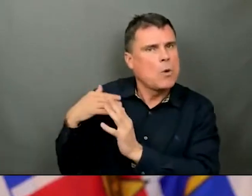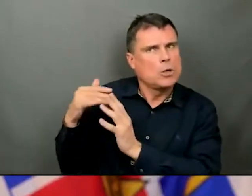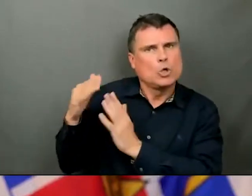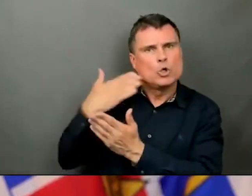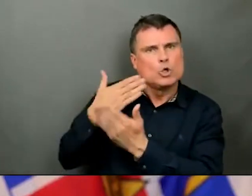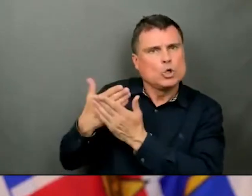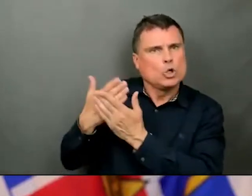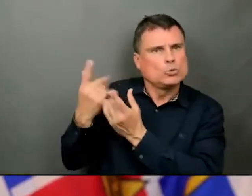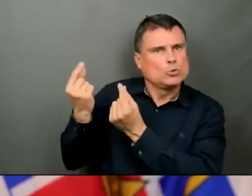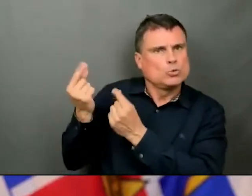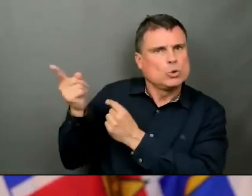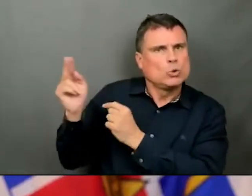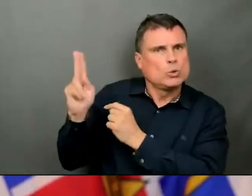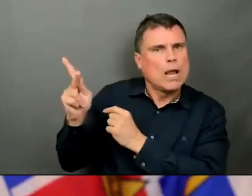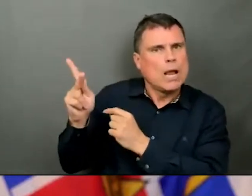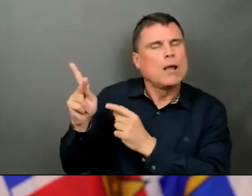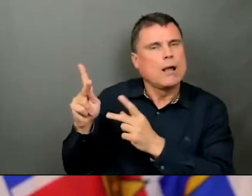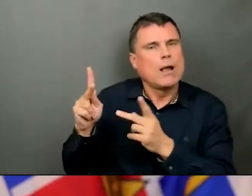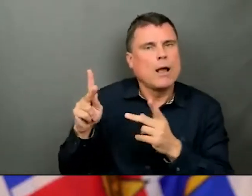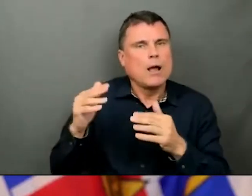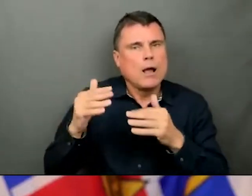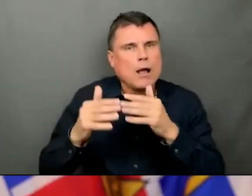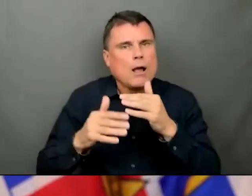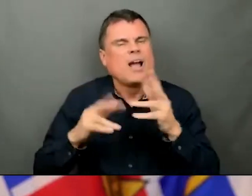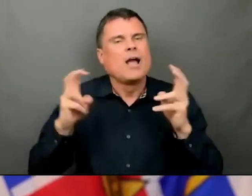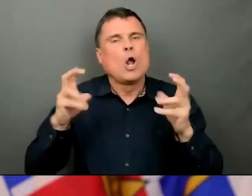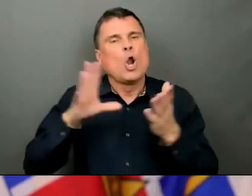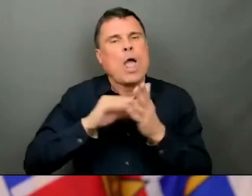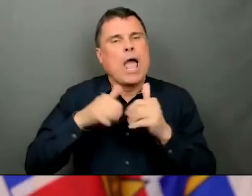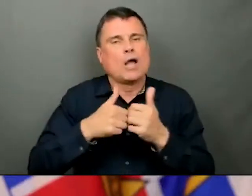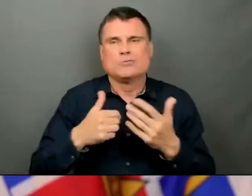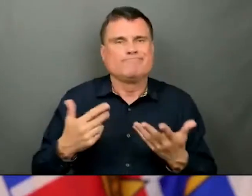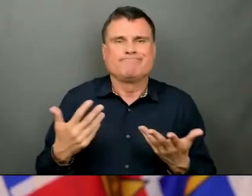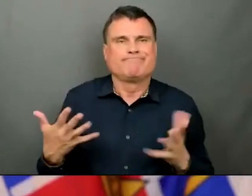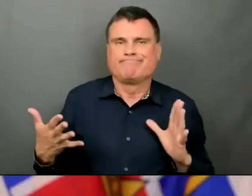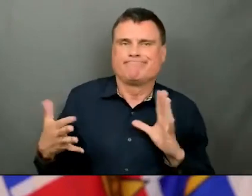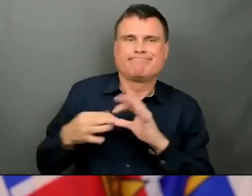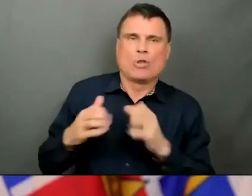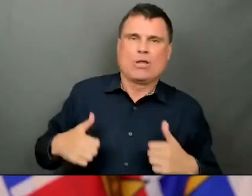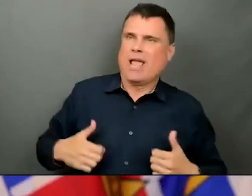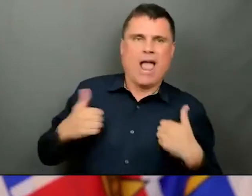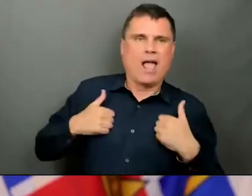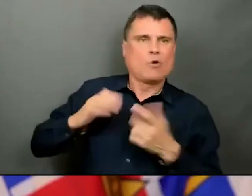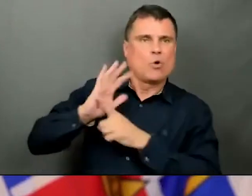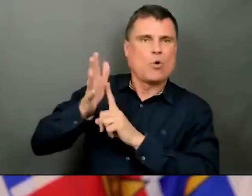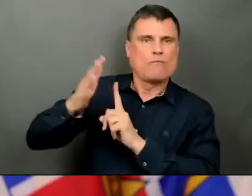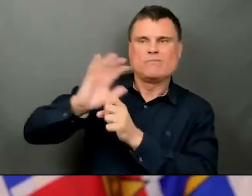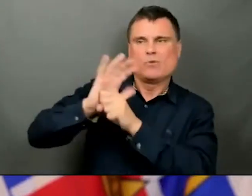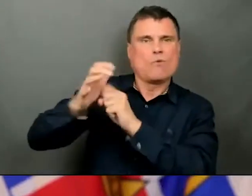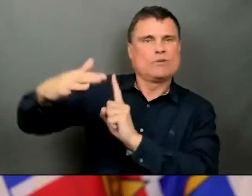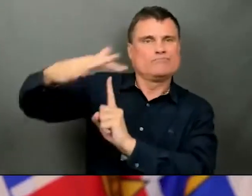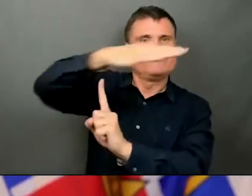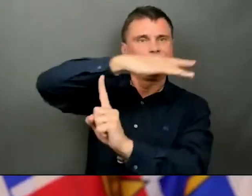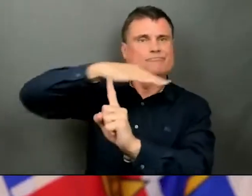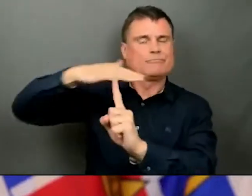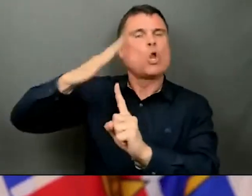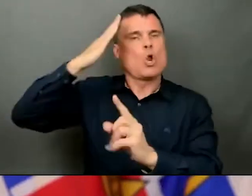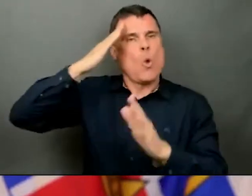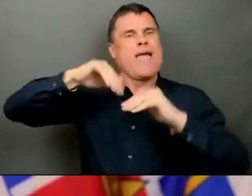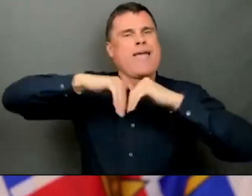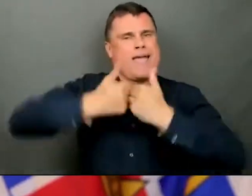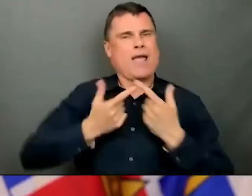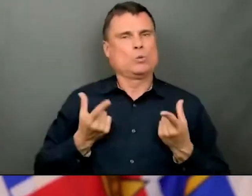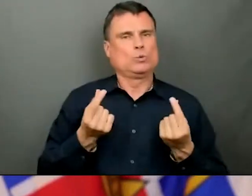live with COVID and be able to detect clusters and outbreaks quickly, get back to the public health work that keeps these